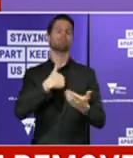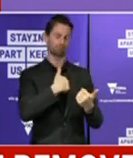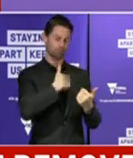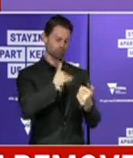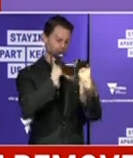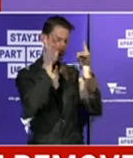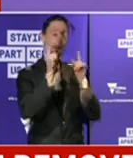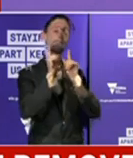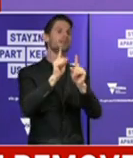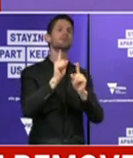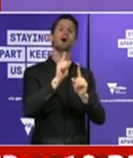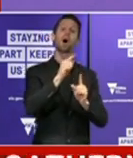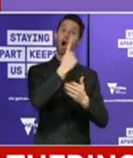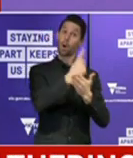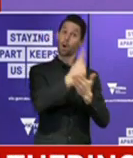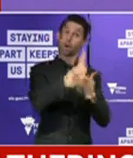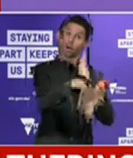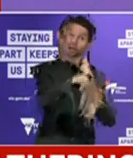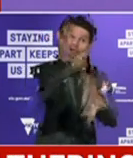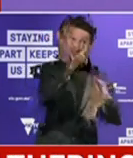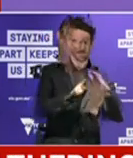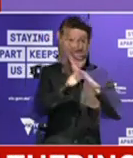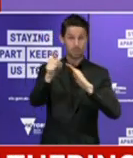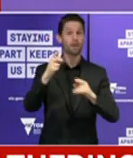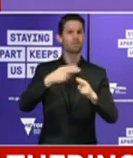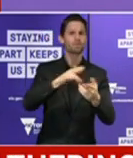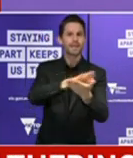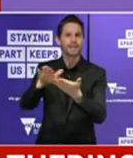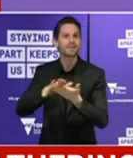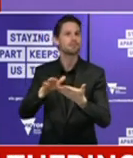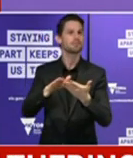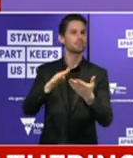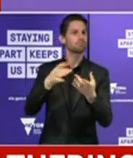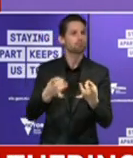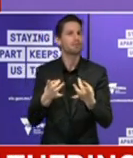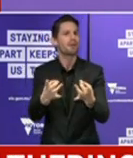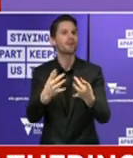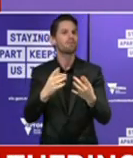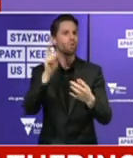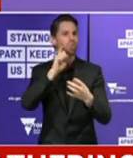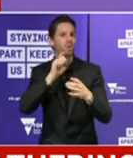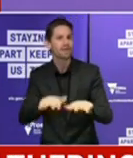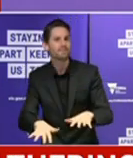fire clean-up to do or flood preparedness to do, to use this as an opportunity to travel to regional Victoria.